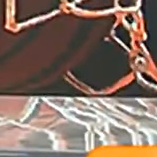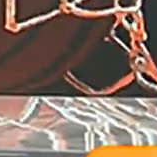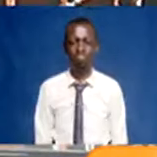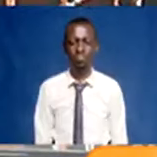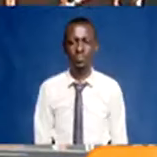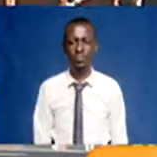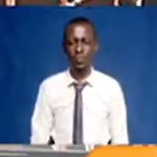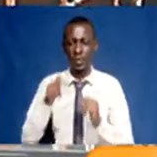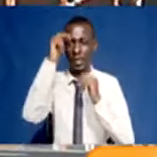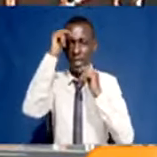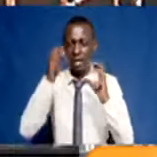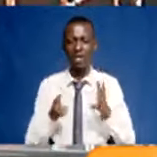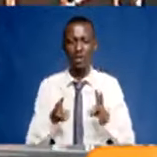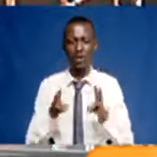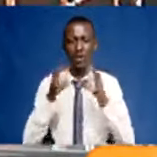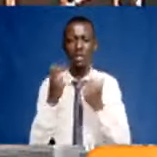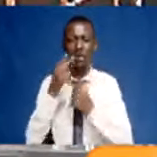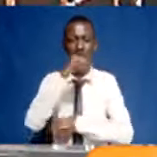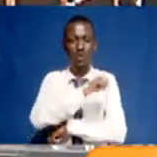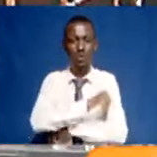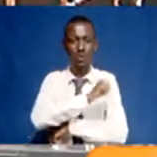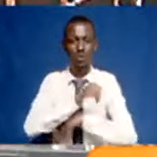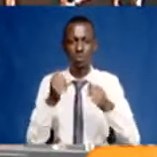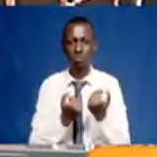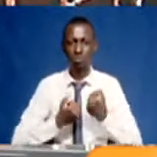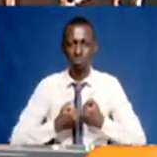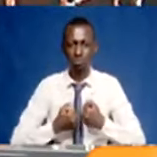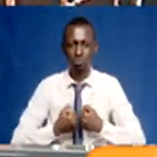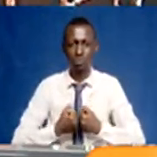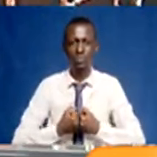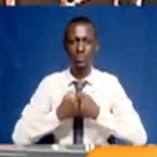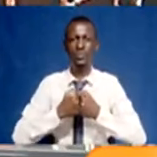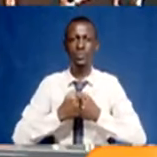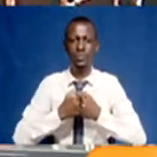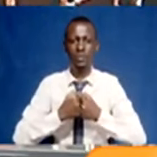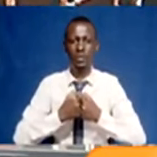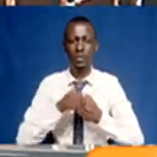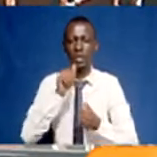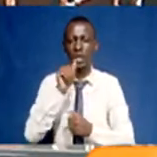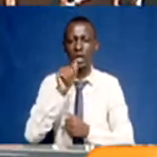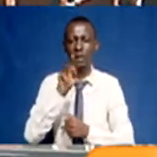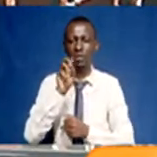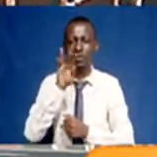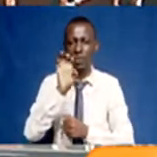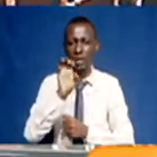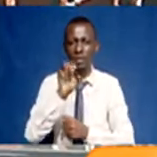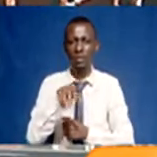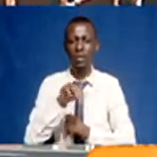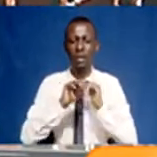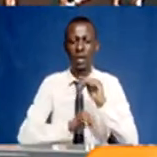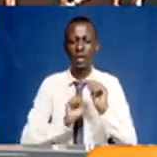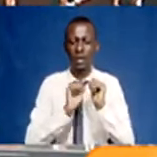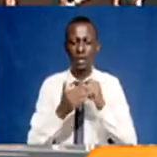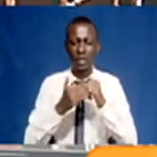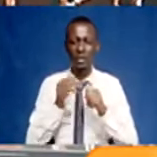Favorites Highway Secondary School will meet advance in the boys under 19 category of the Kenya Academy